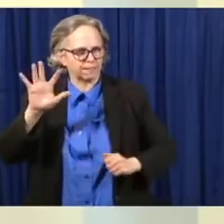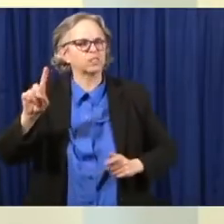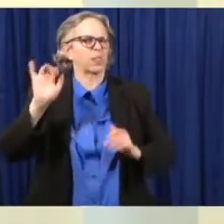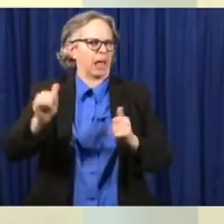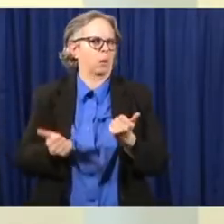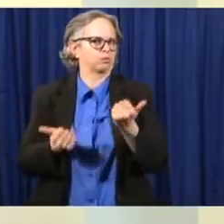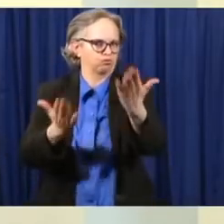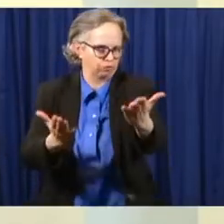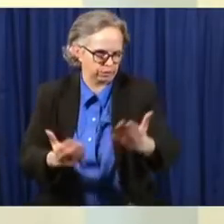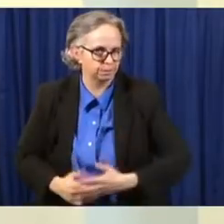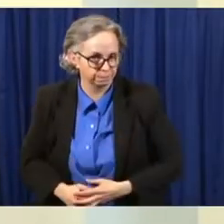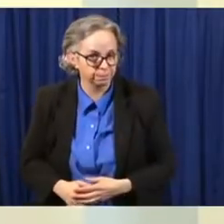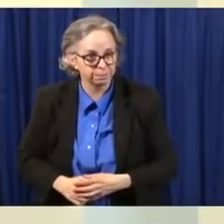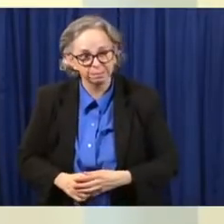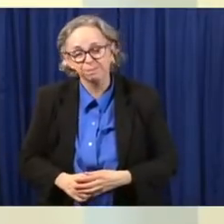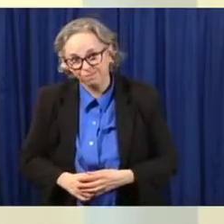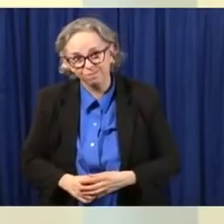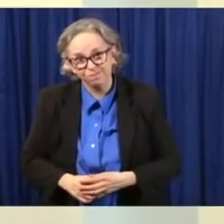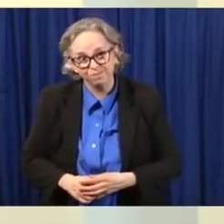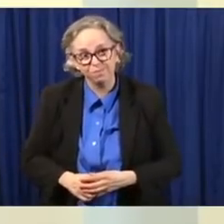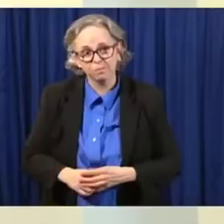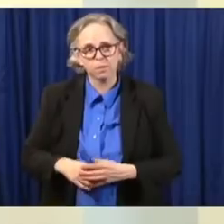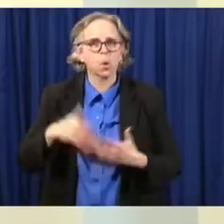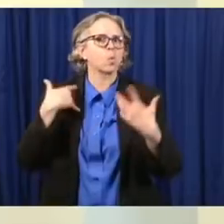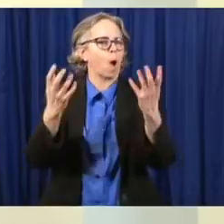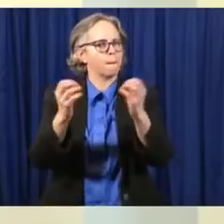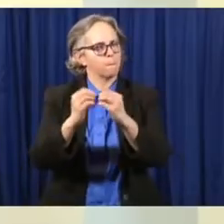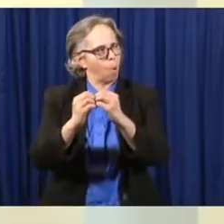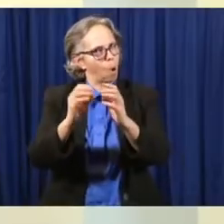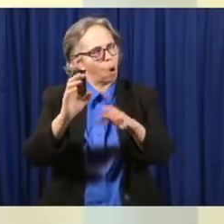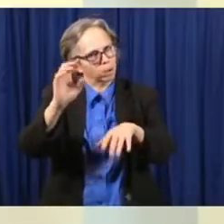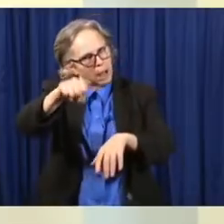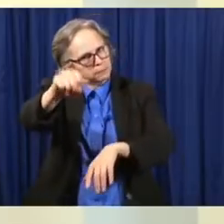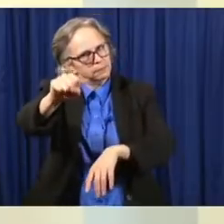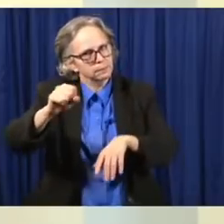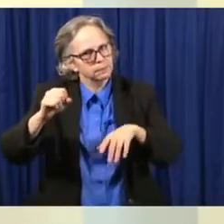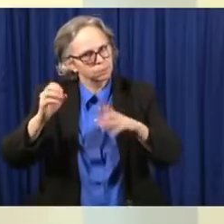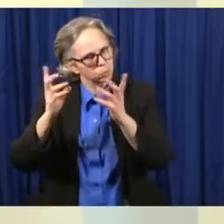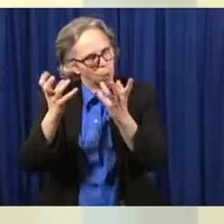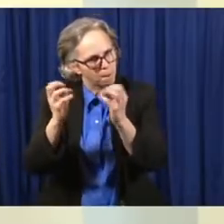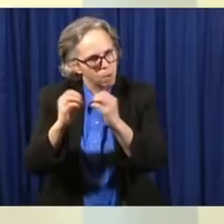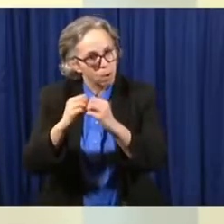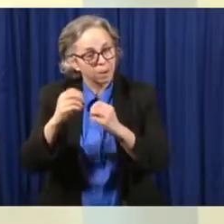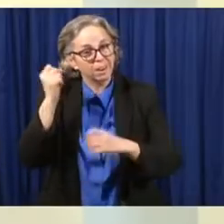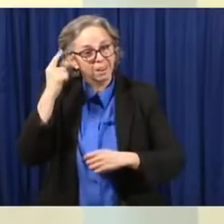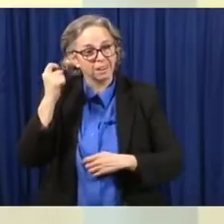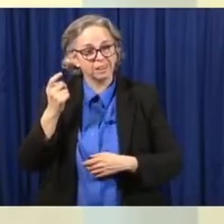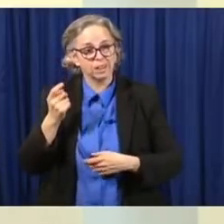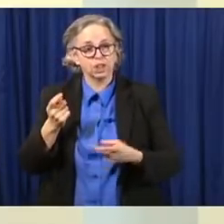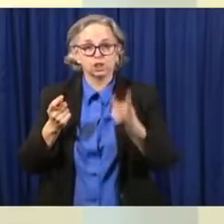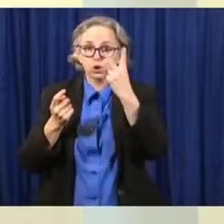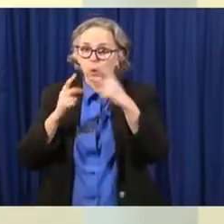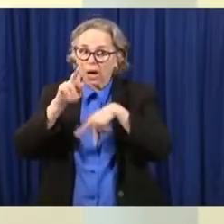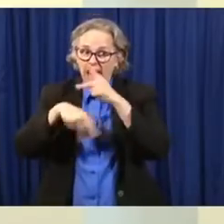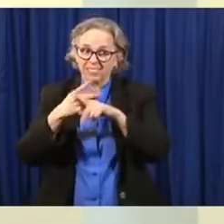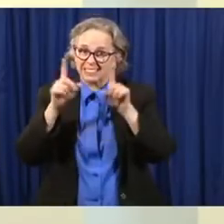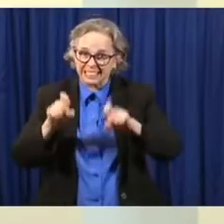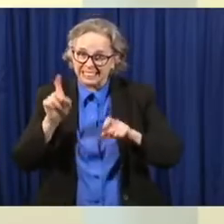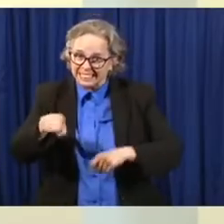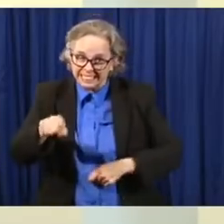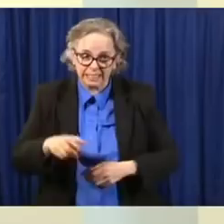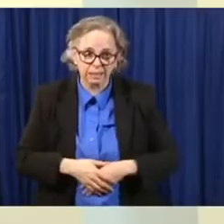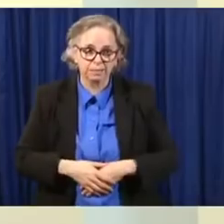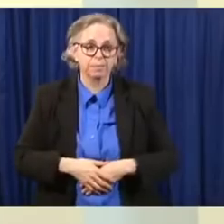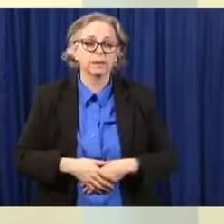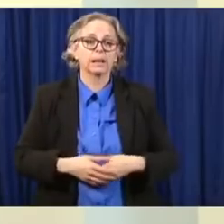The more testing, we want more and more and more because ultimately there are two types of tests, remember, the one that says you have it and the ones that say you had